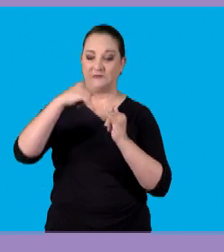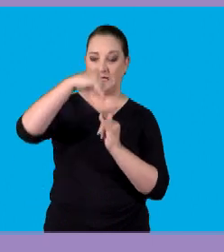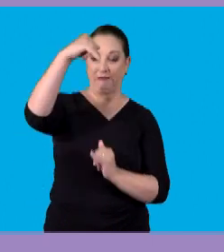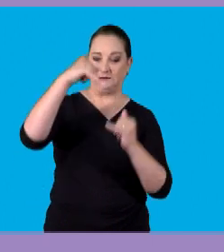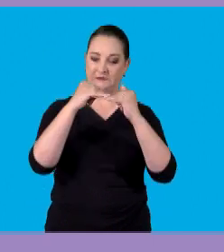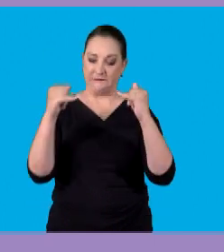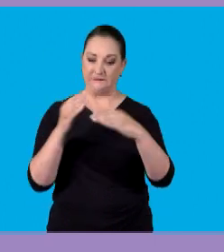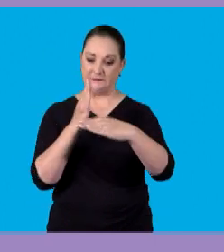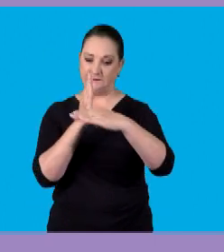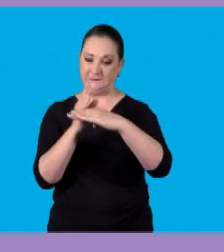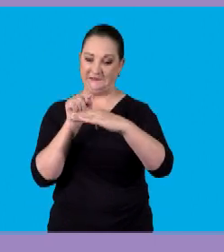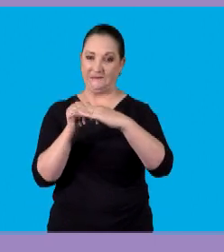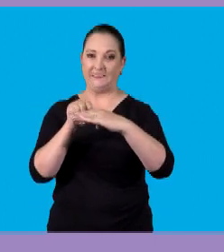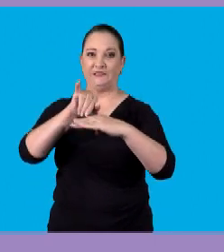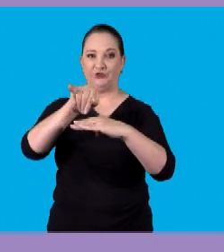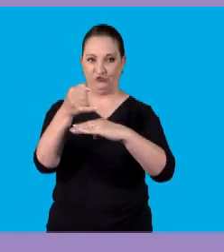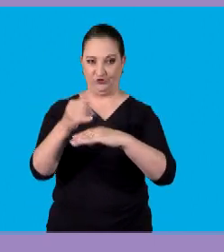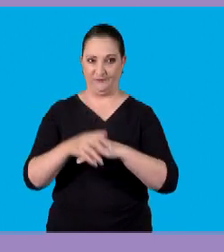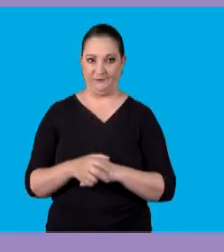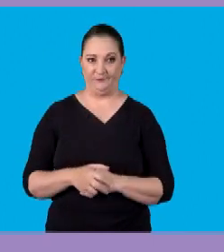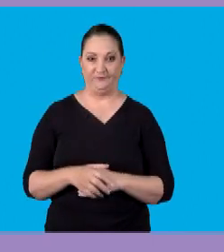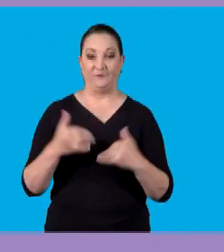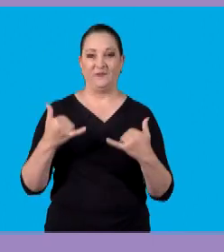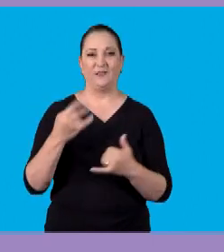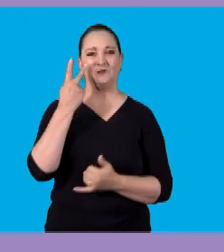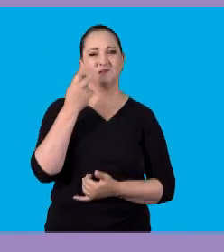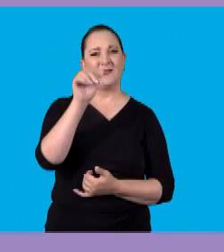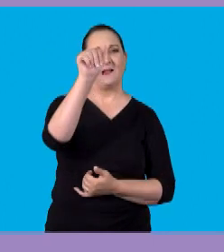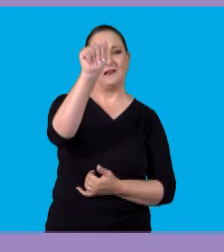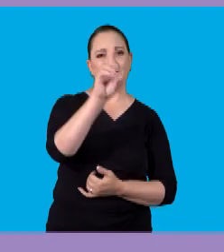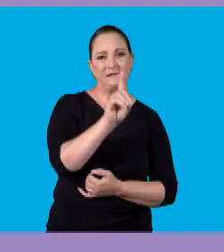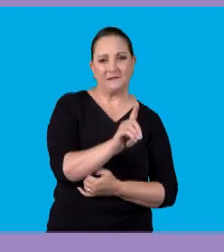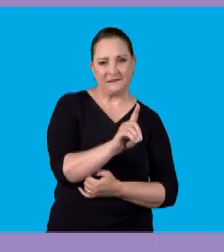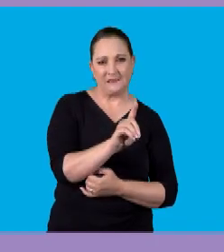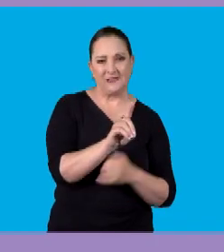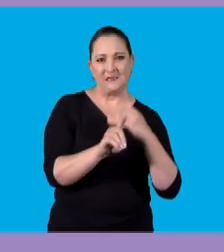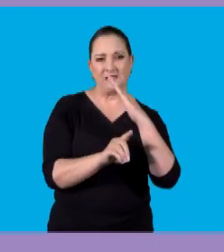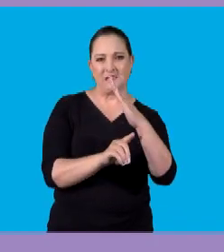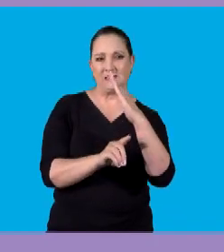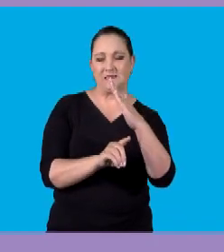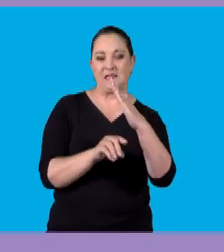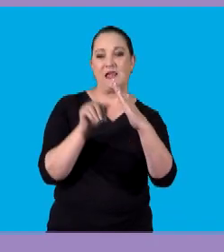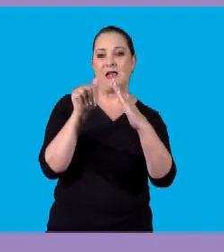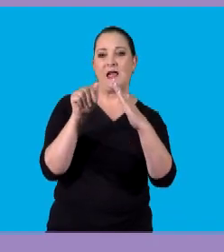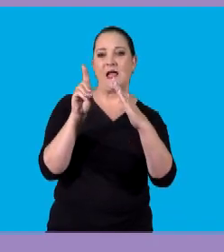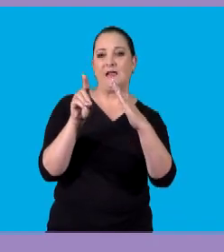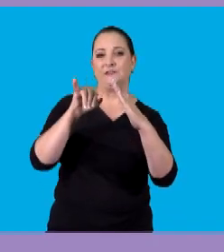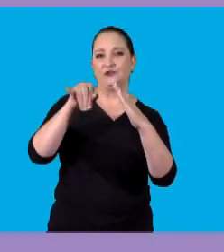length of AD. So now when we look at AD, it is an adjacent side